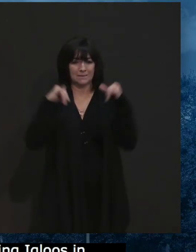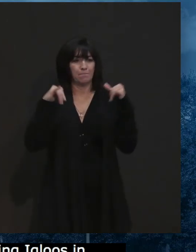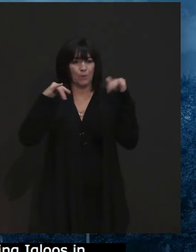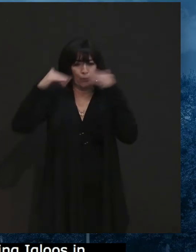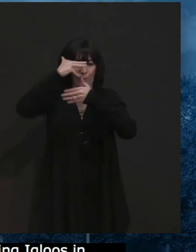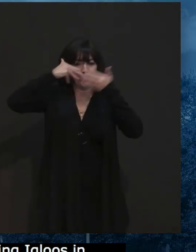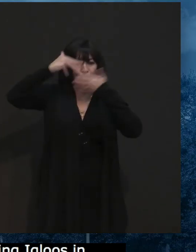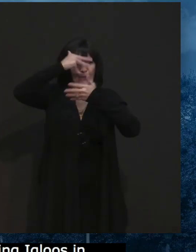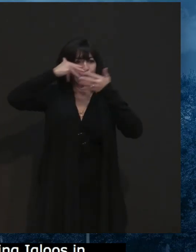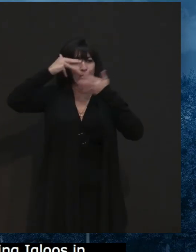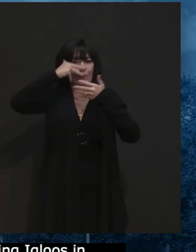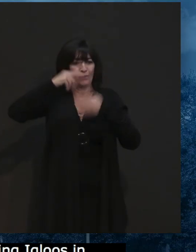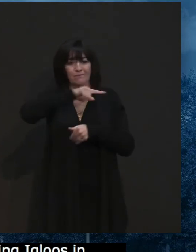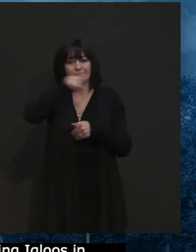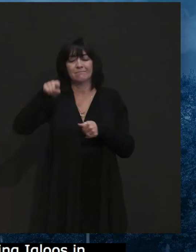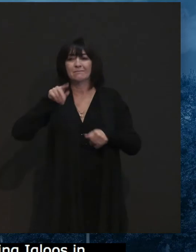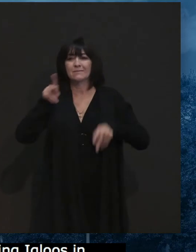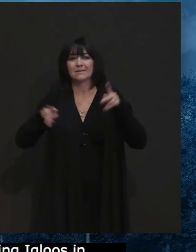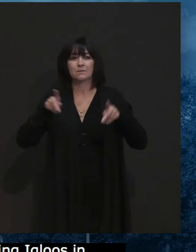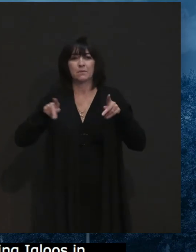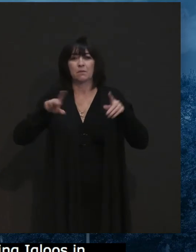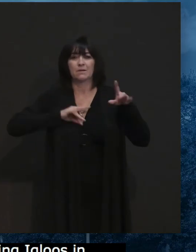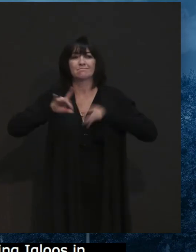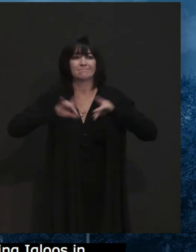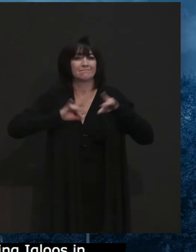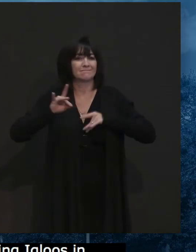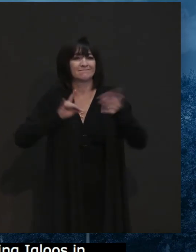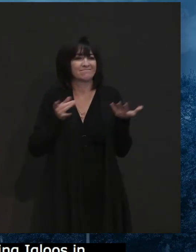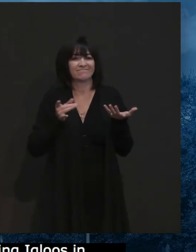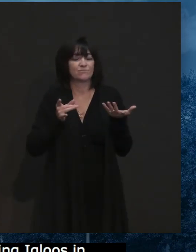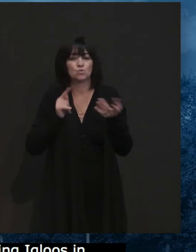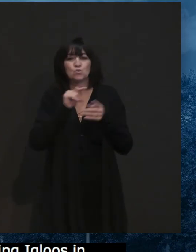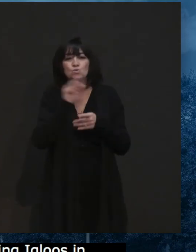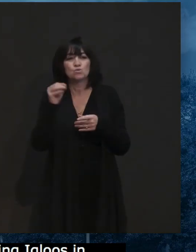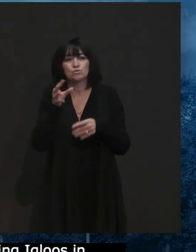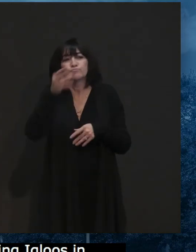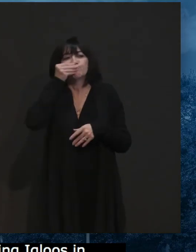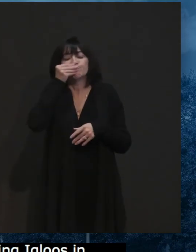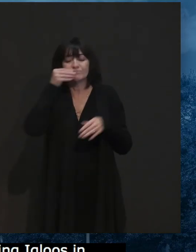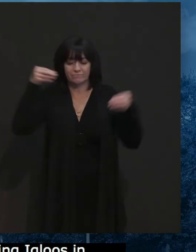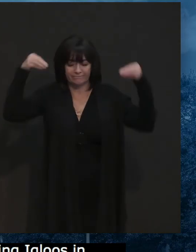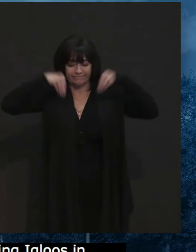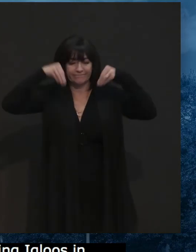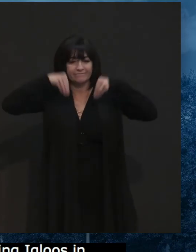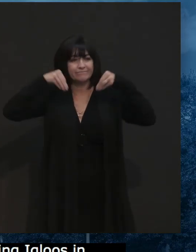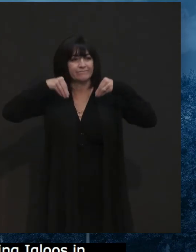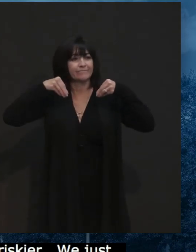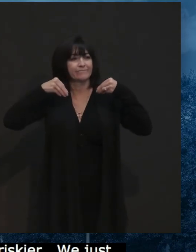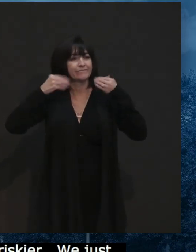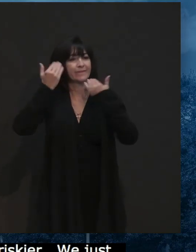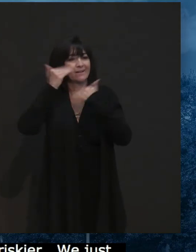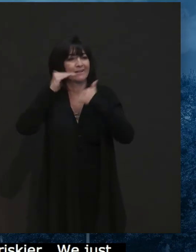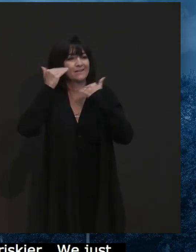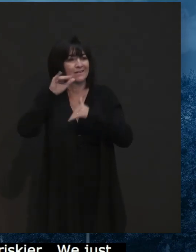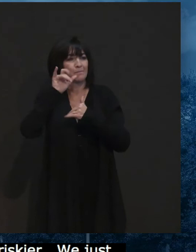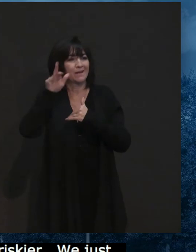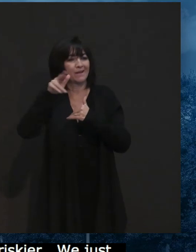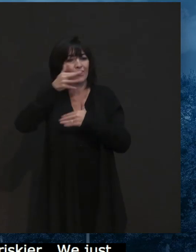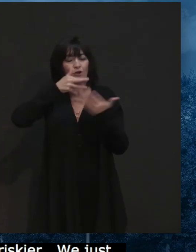just want to make sure that whatever these restaurants are really focused on investing